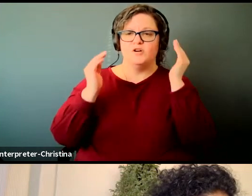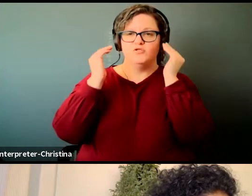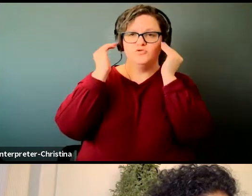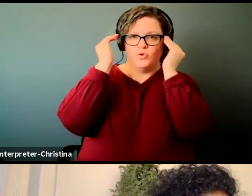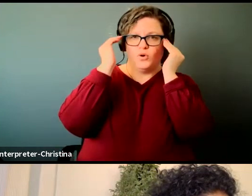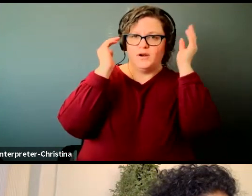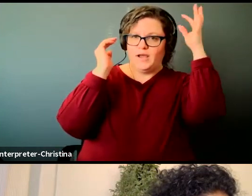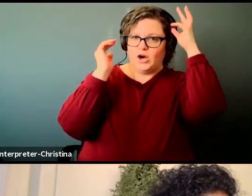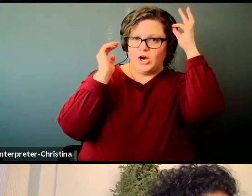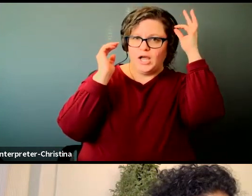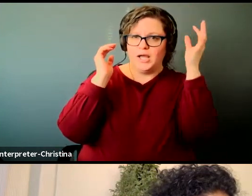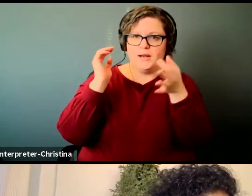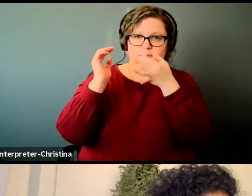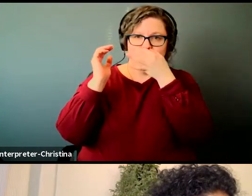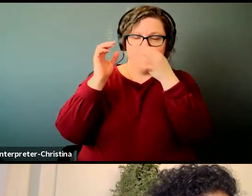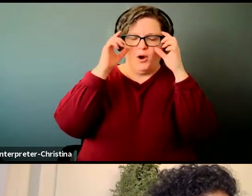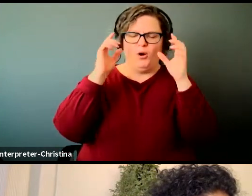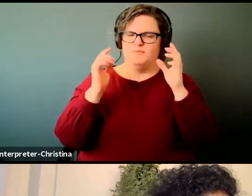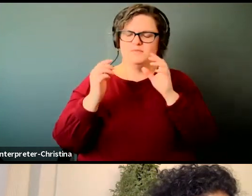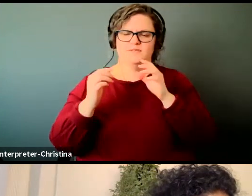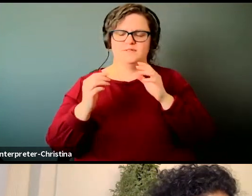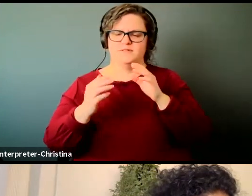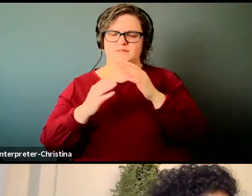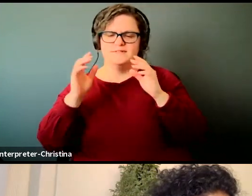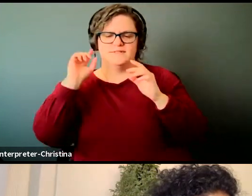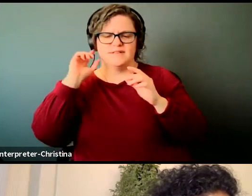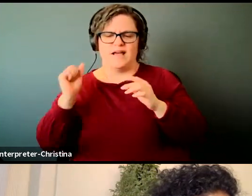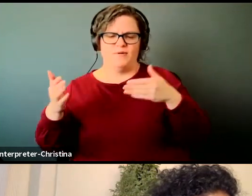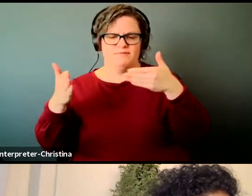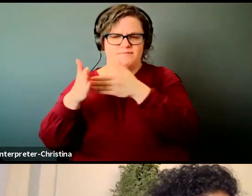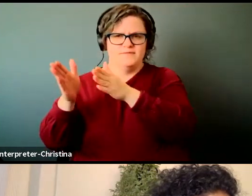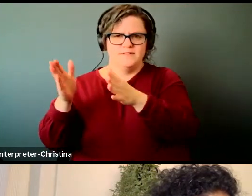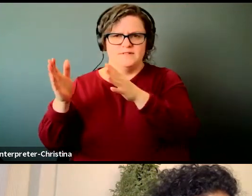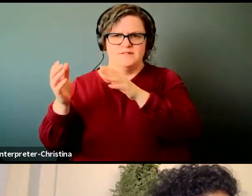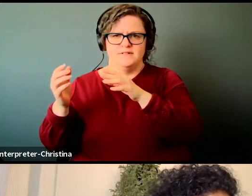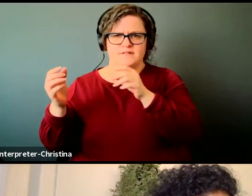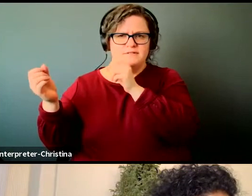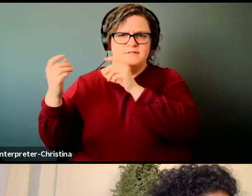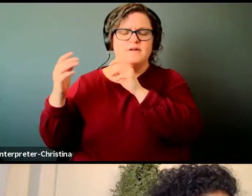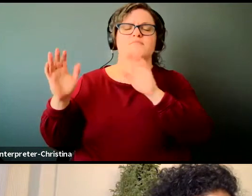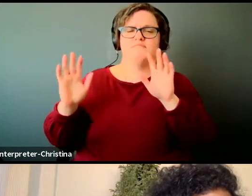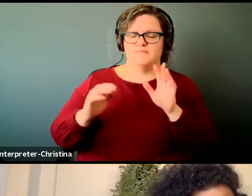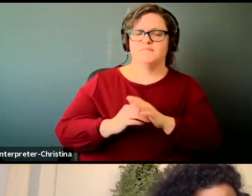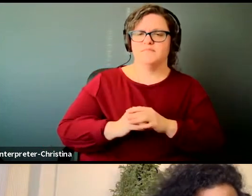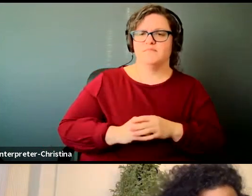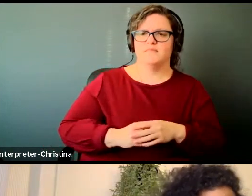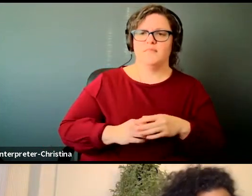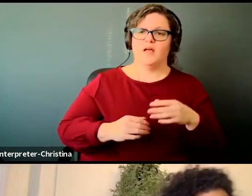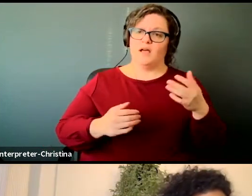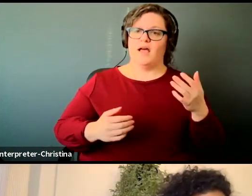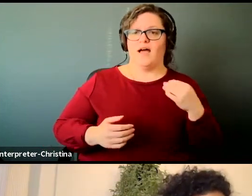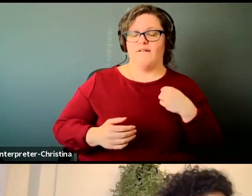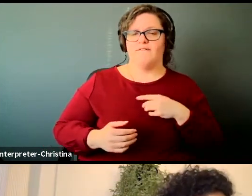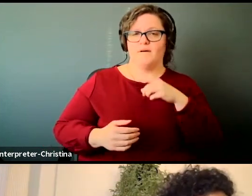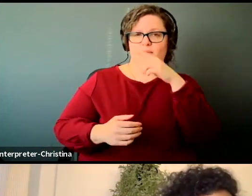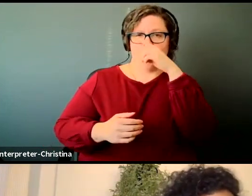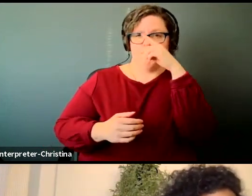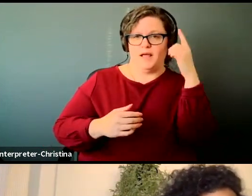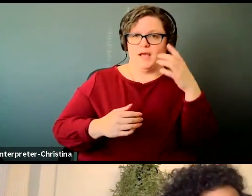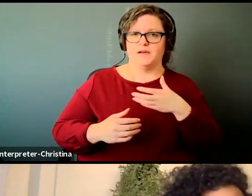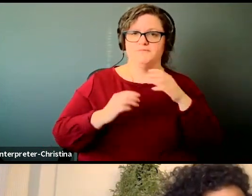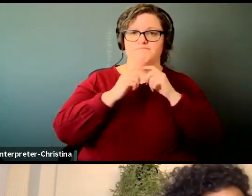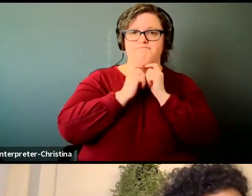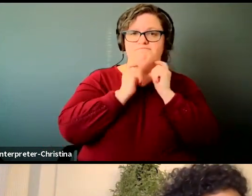Ooh, I'm getting a little bit of feedback from the live. I've got one dangly earring, and I'm wearing a black turtleneck and a jean jacket. And I'm speaking to you from